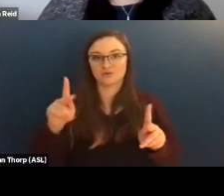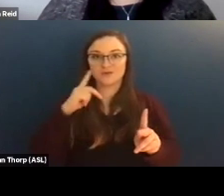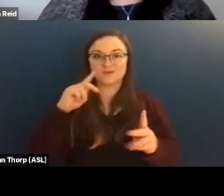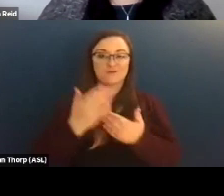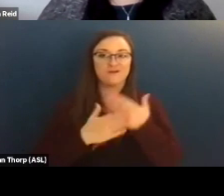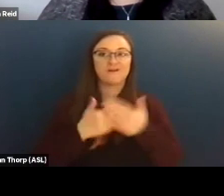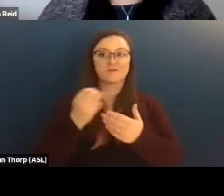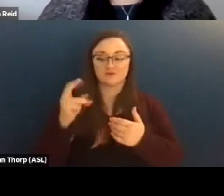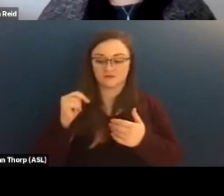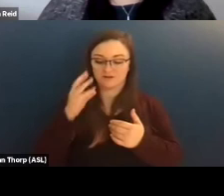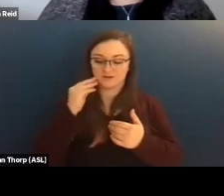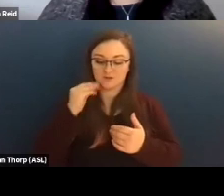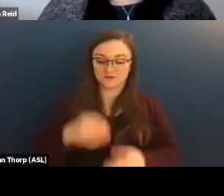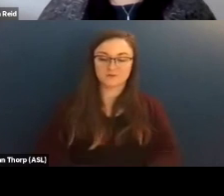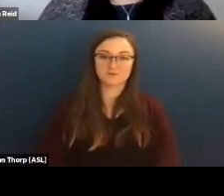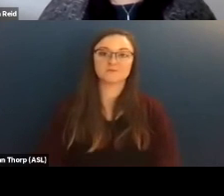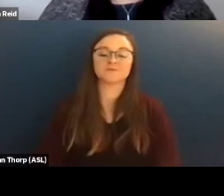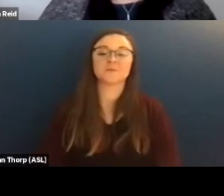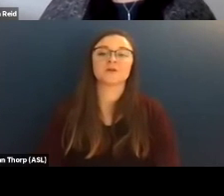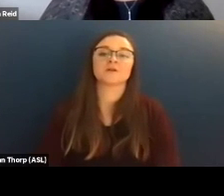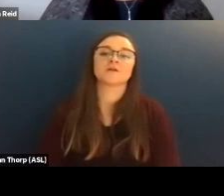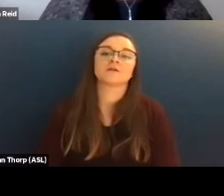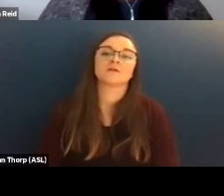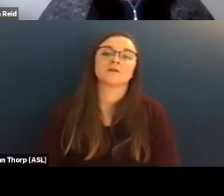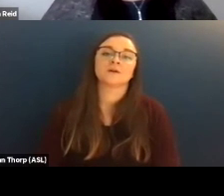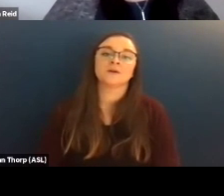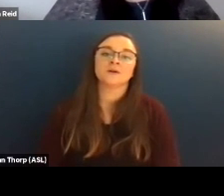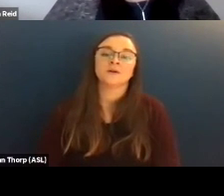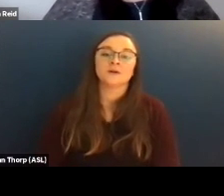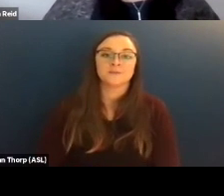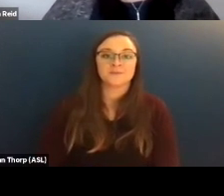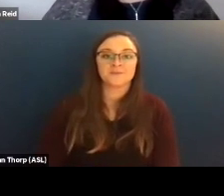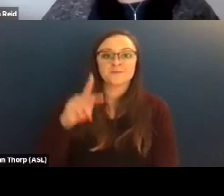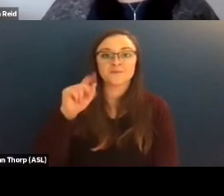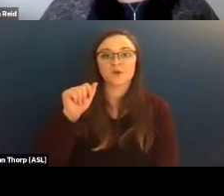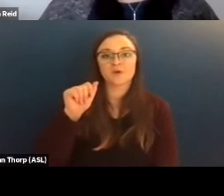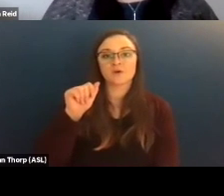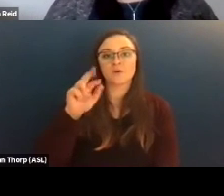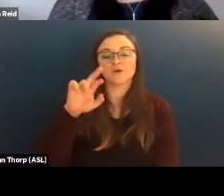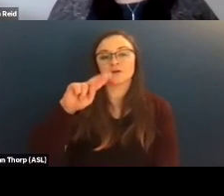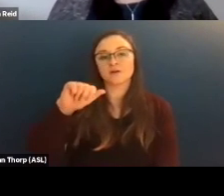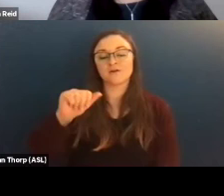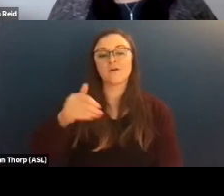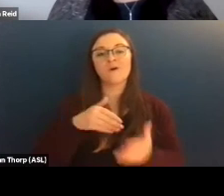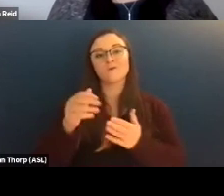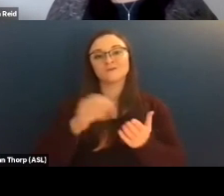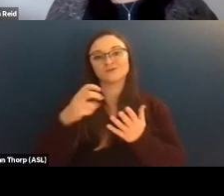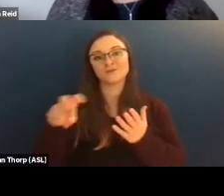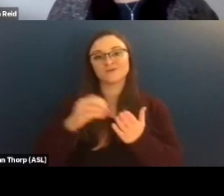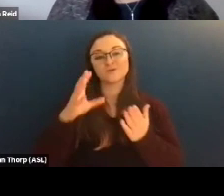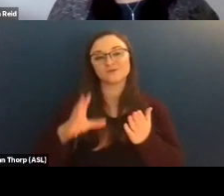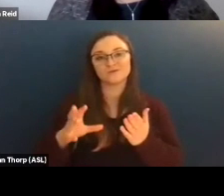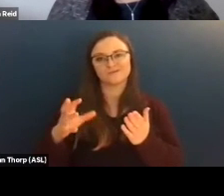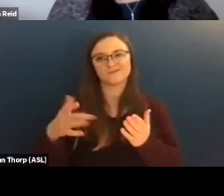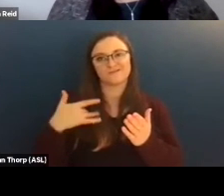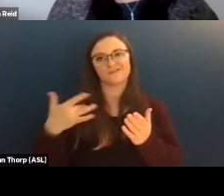hands-on experience. Yeah, I would echo that. A lot of times I think transfer students are under the misconception